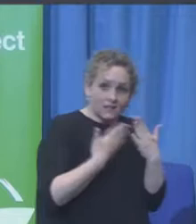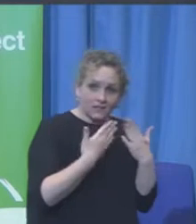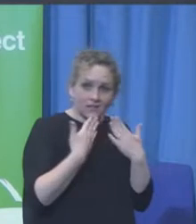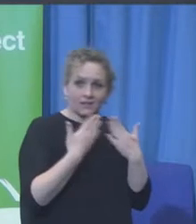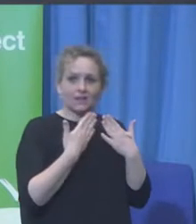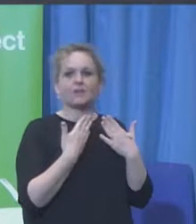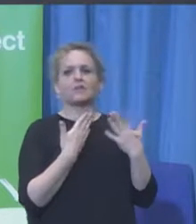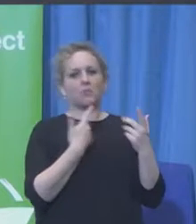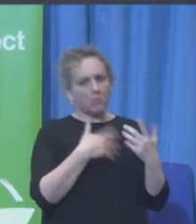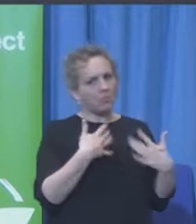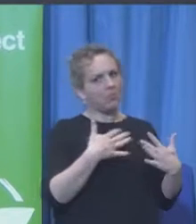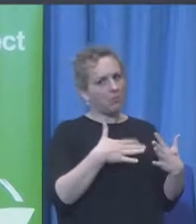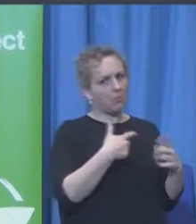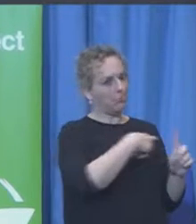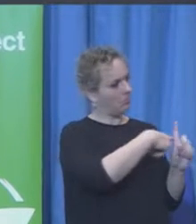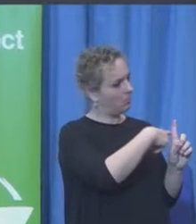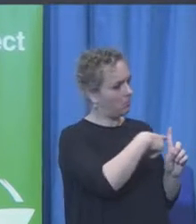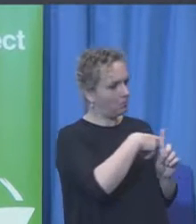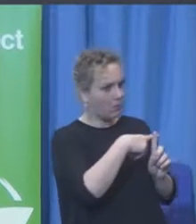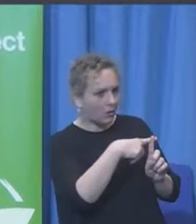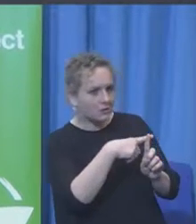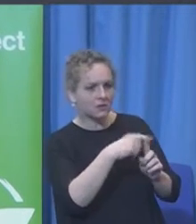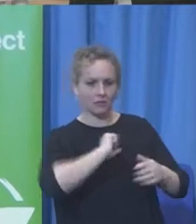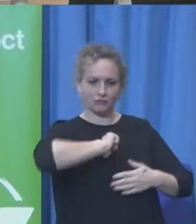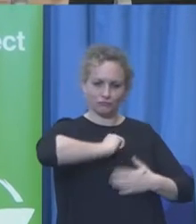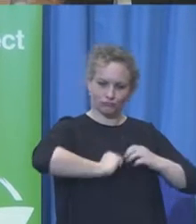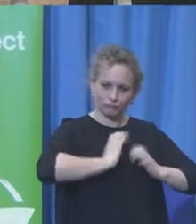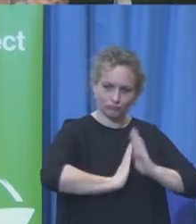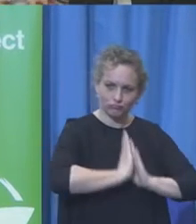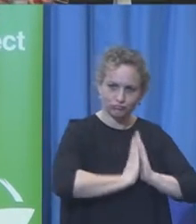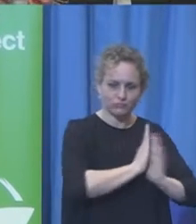Huaming, what have been the challenges for you?